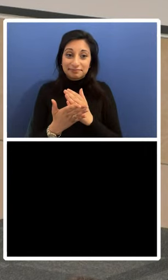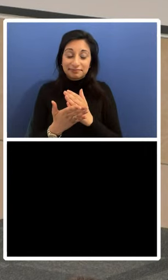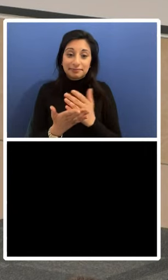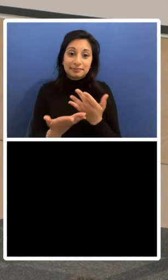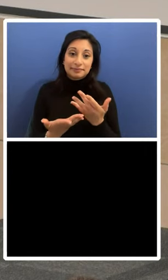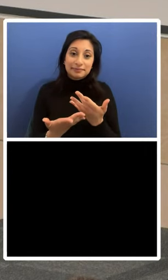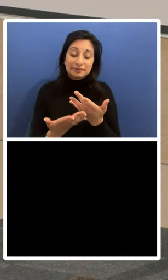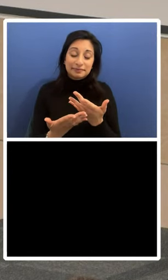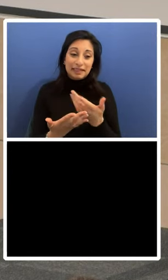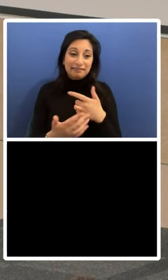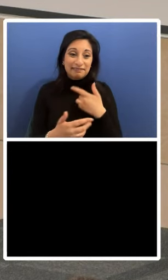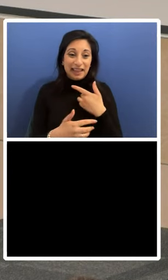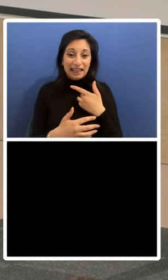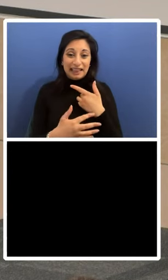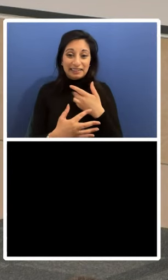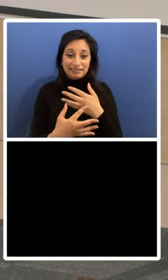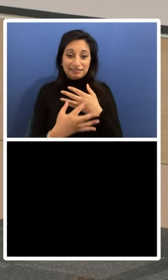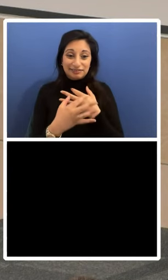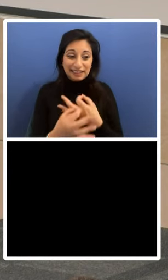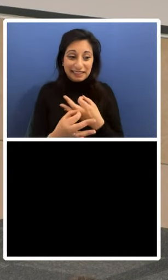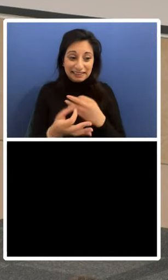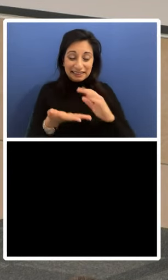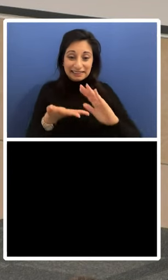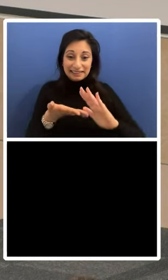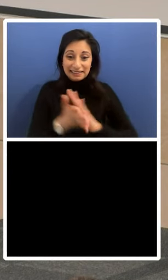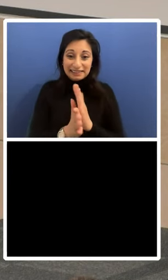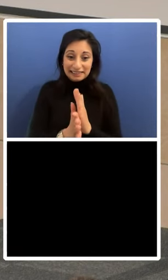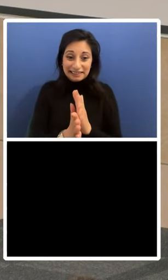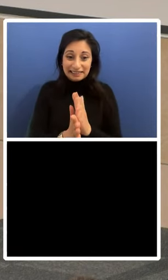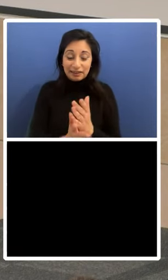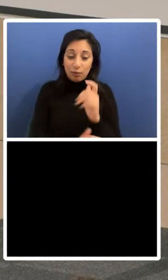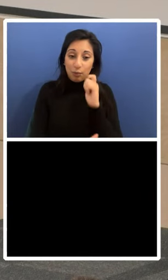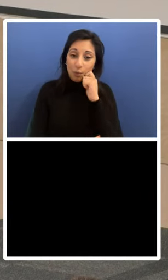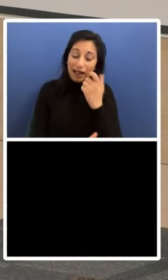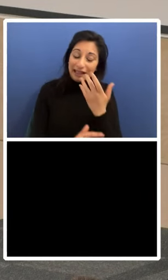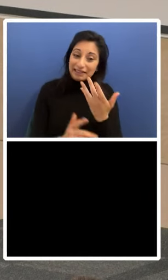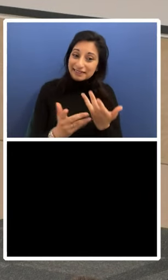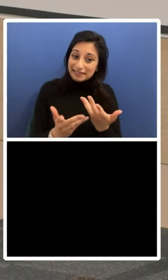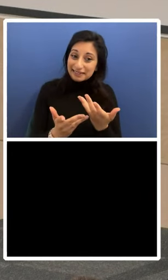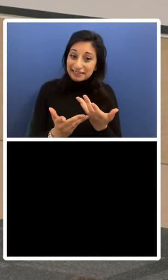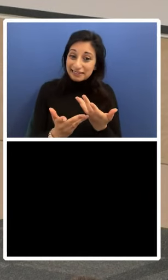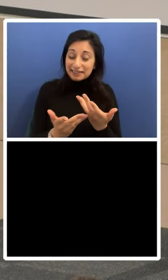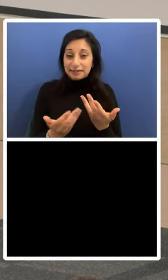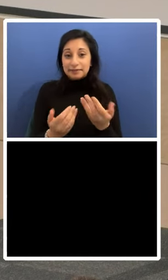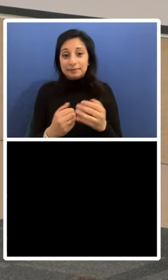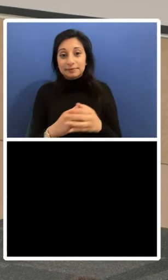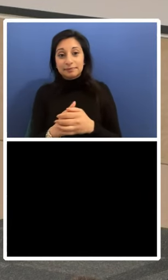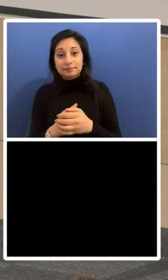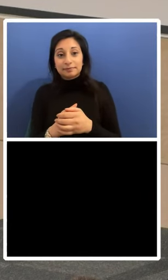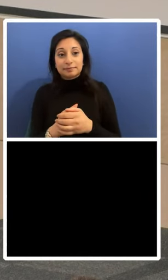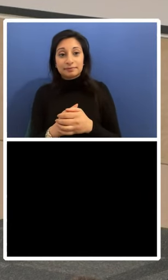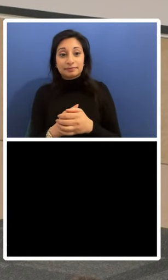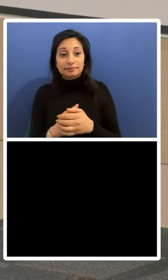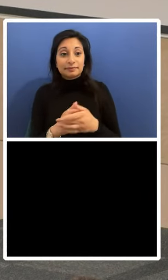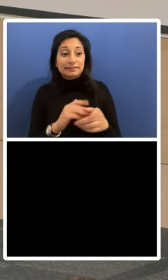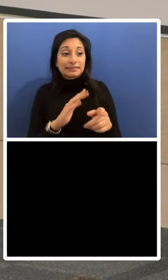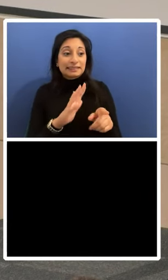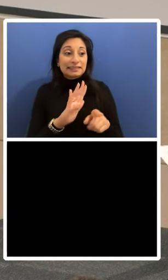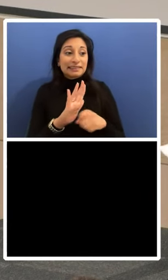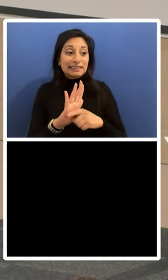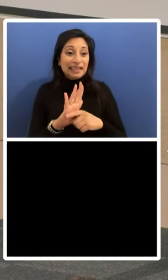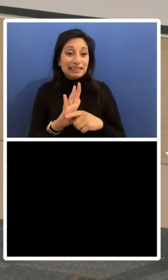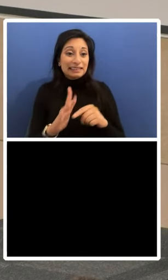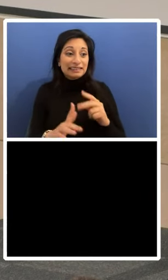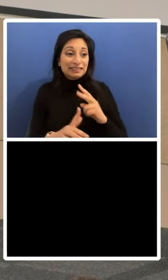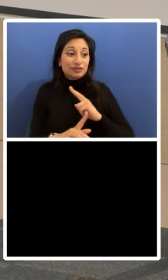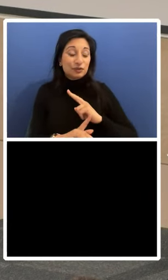disaster. And I know Bex is hopeful and we do have possibility of positive change, but there are also very negative alternative voices coming up, which will sell very